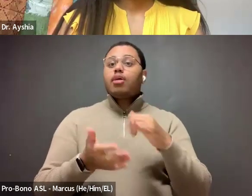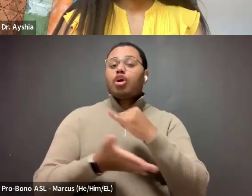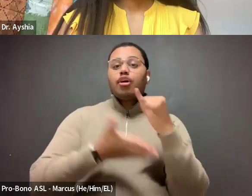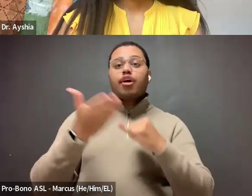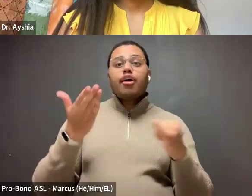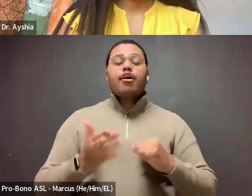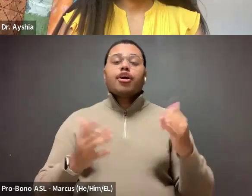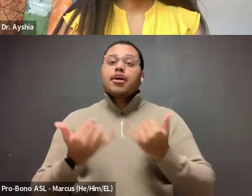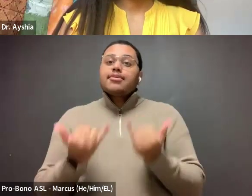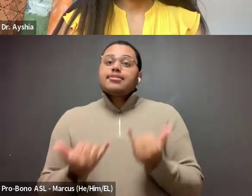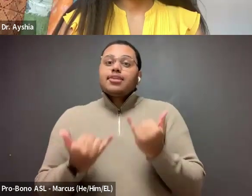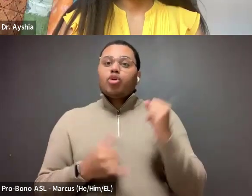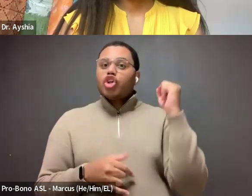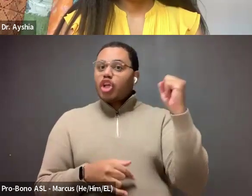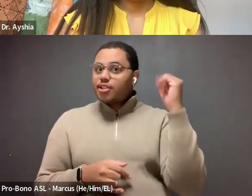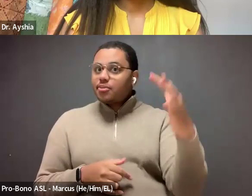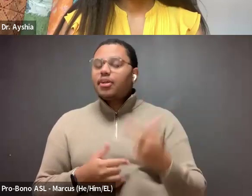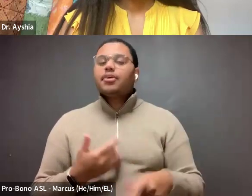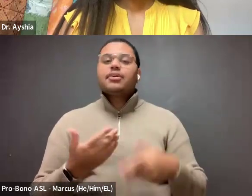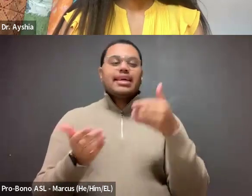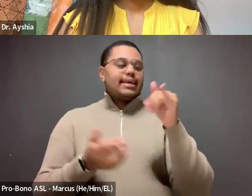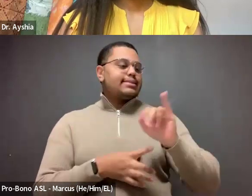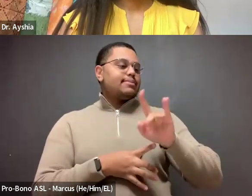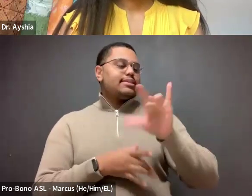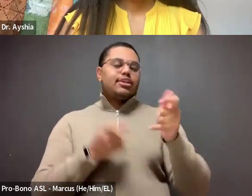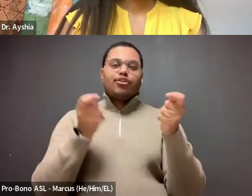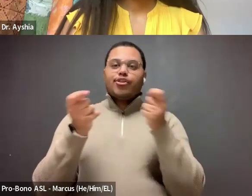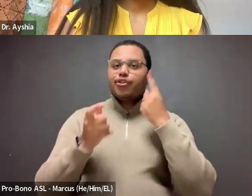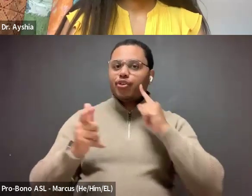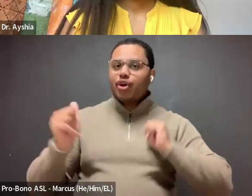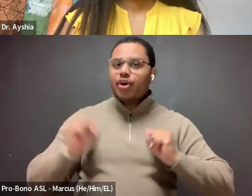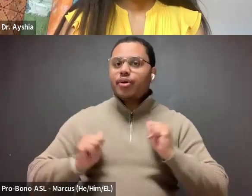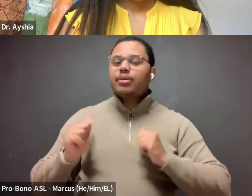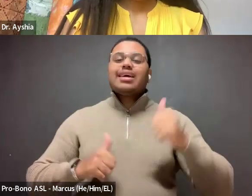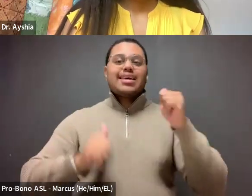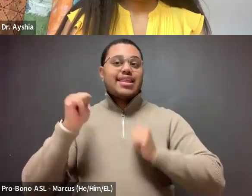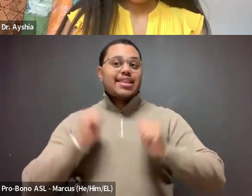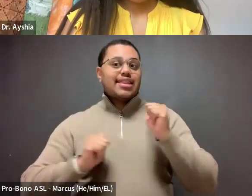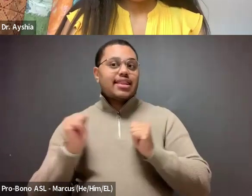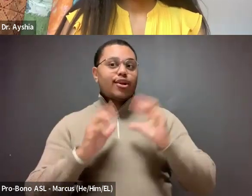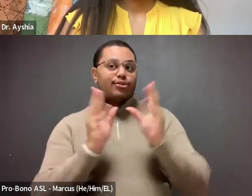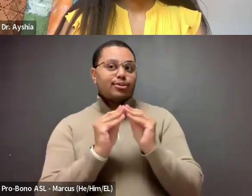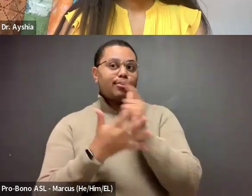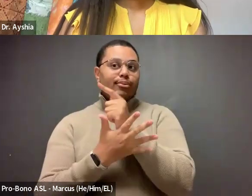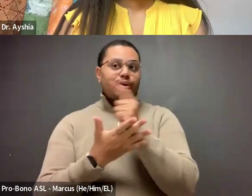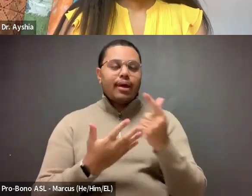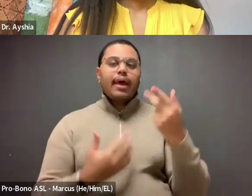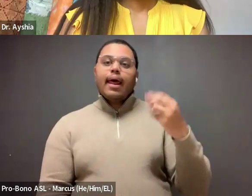Shakespeare, Intimacy Direction for Theater, Theater Symposium,